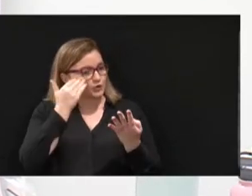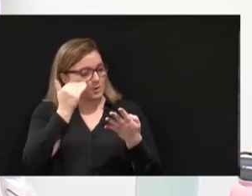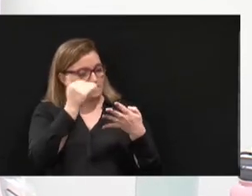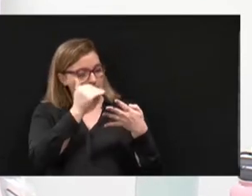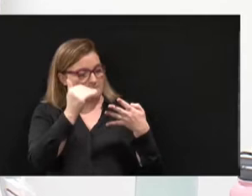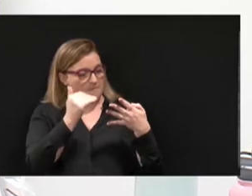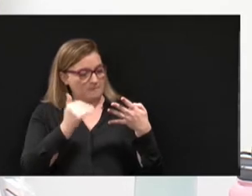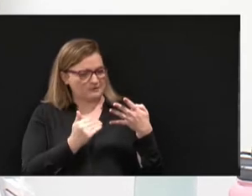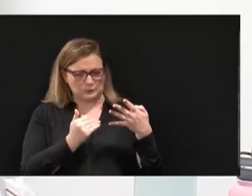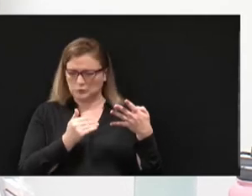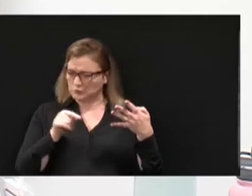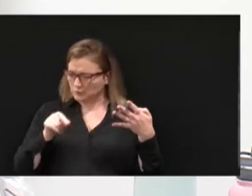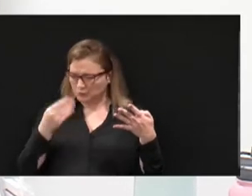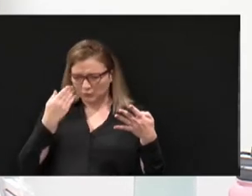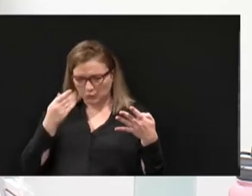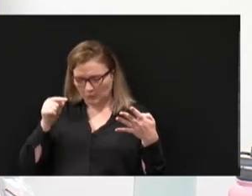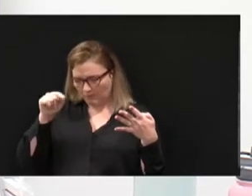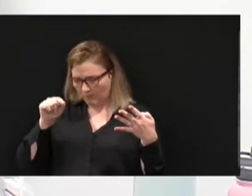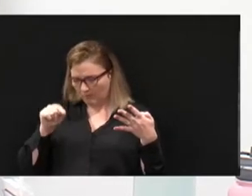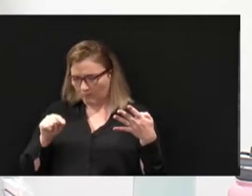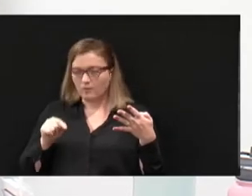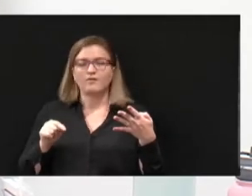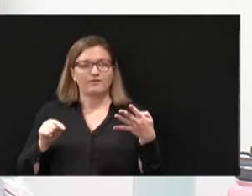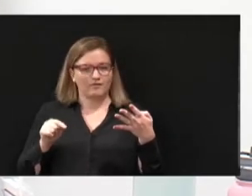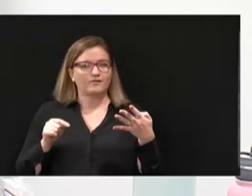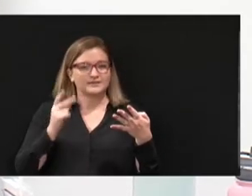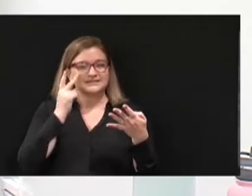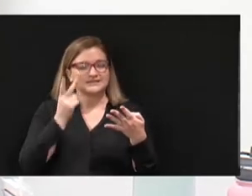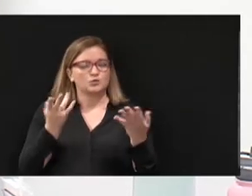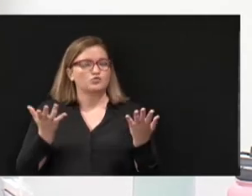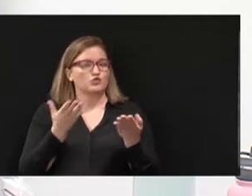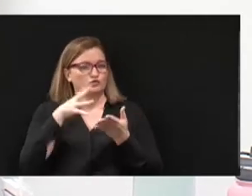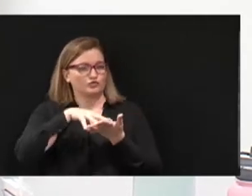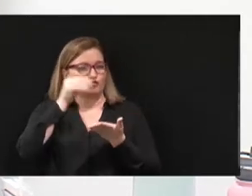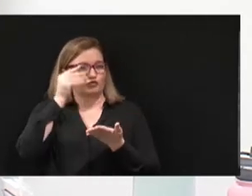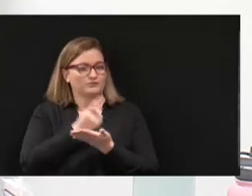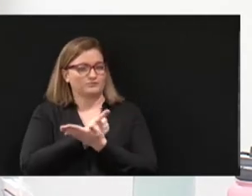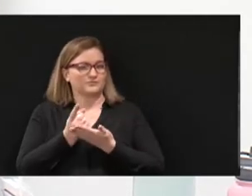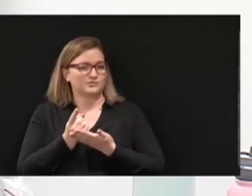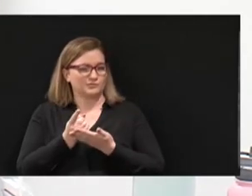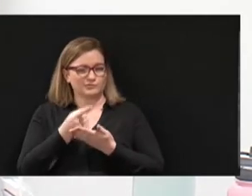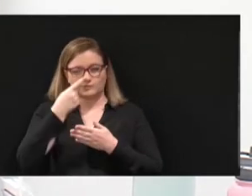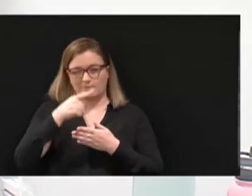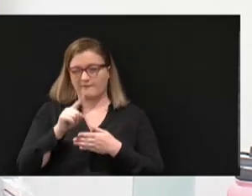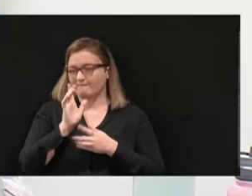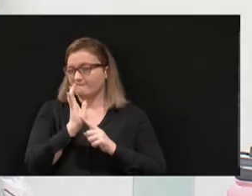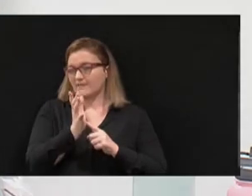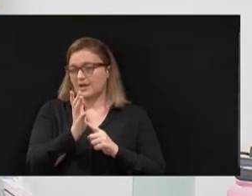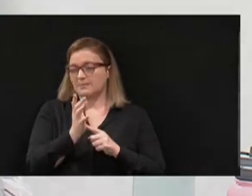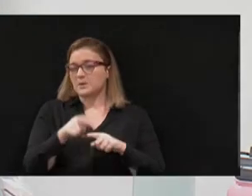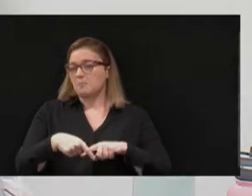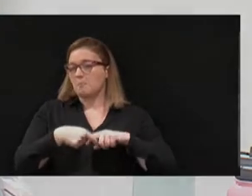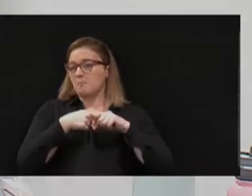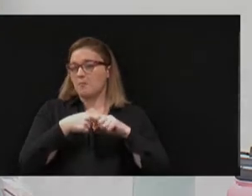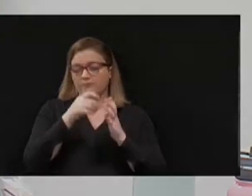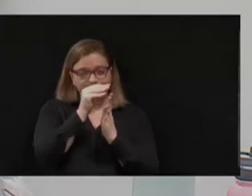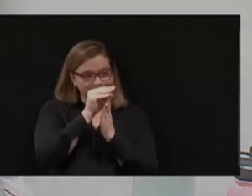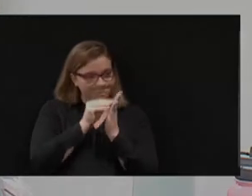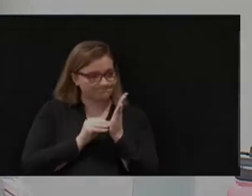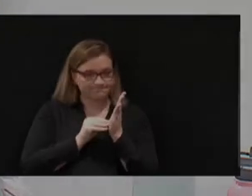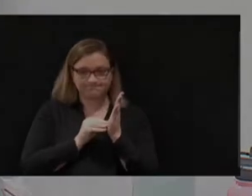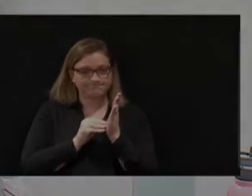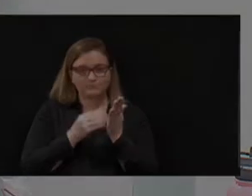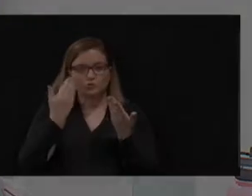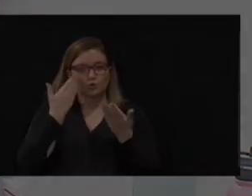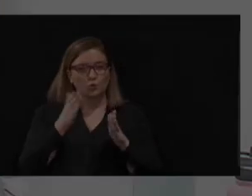be at the end of the week. So if you just take 5 minutes to fill it out, and like I said, if you don't know an answer, just skip it or put a